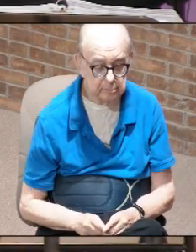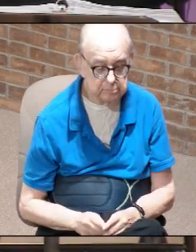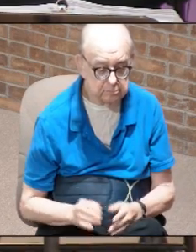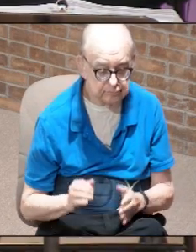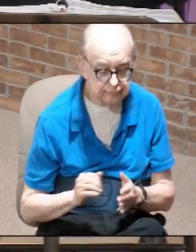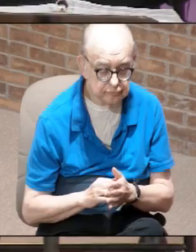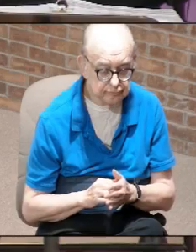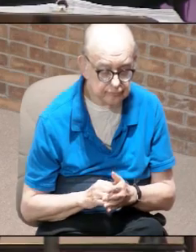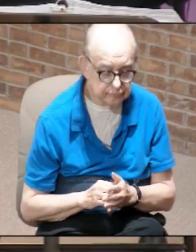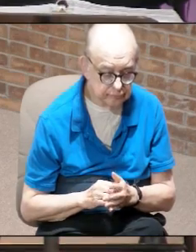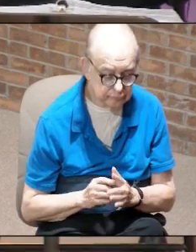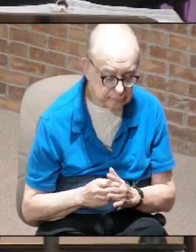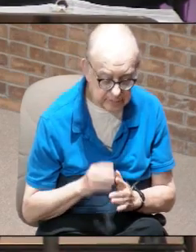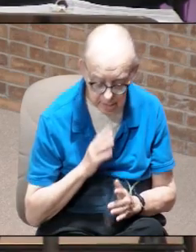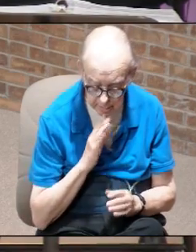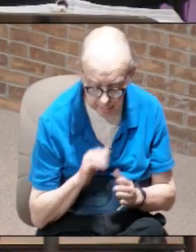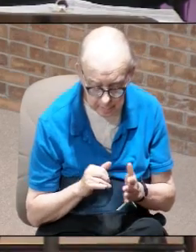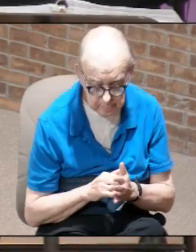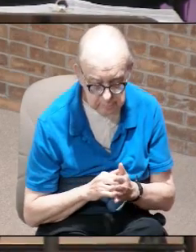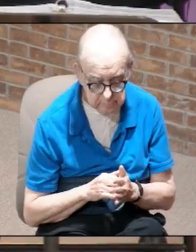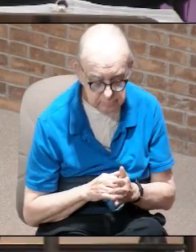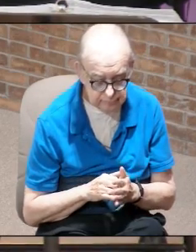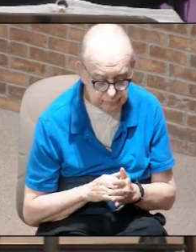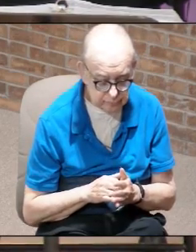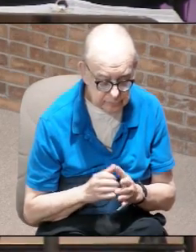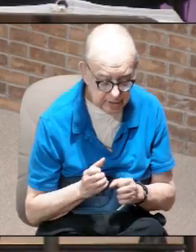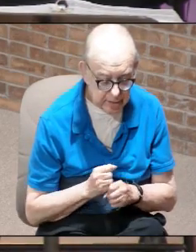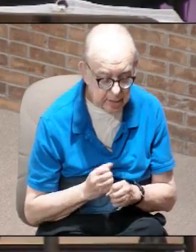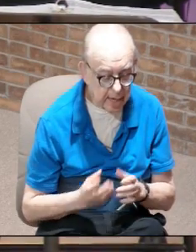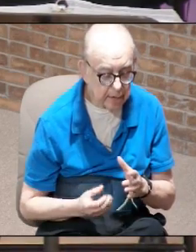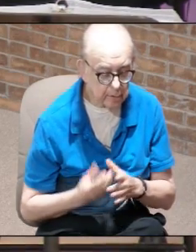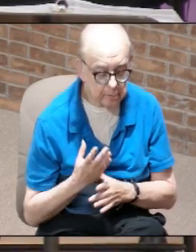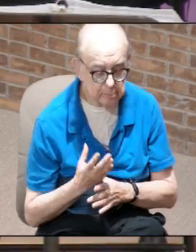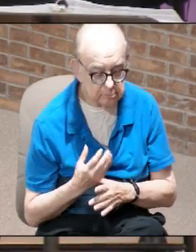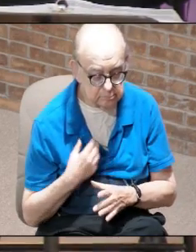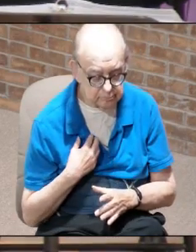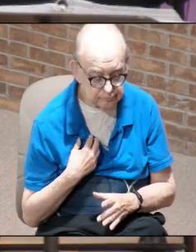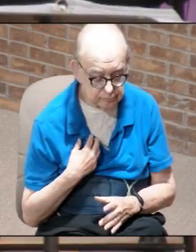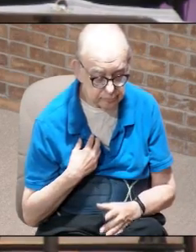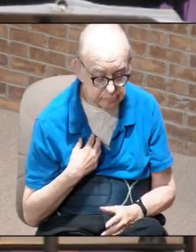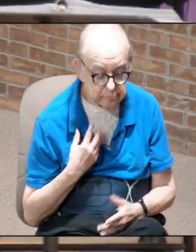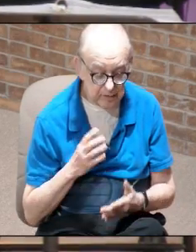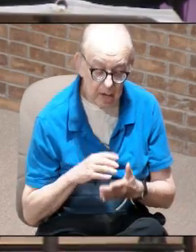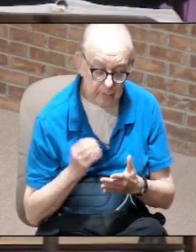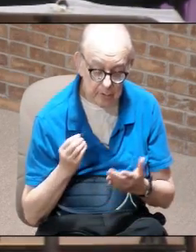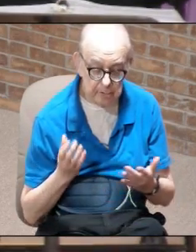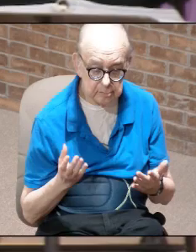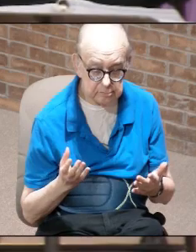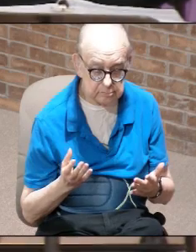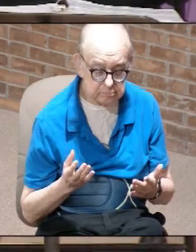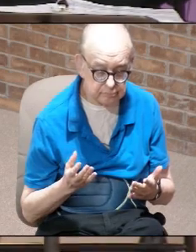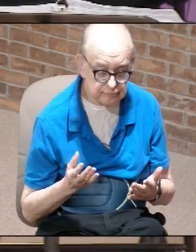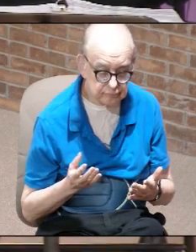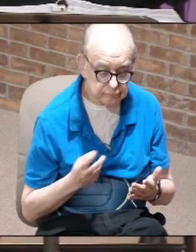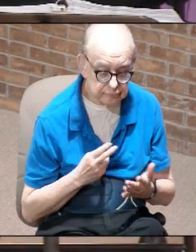And that's what he begins to start talking about, the give and grow principle. I have found,